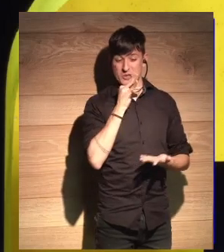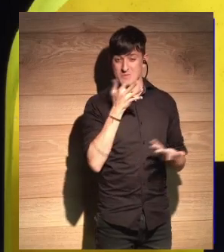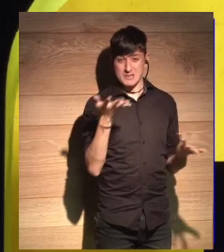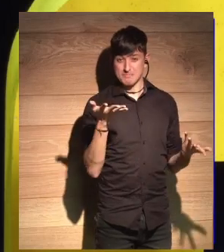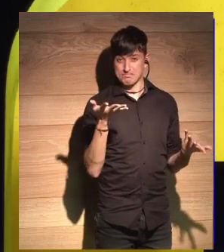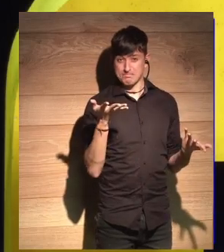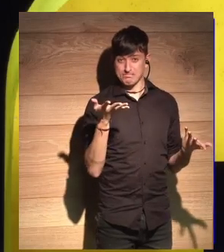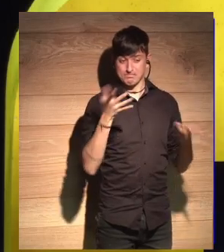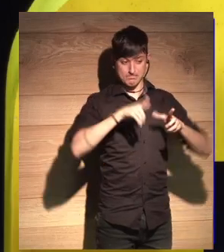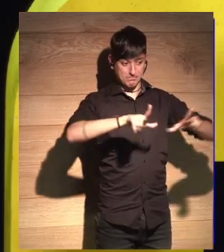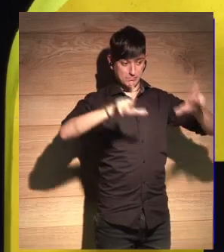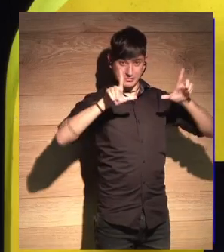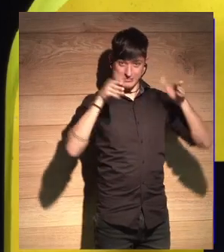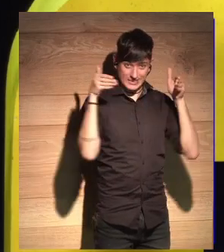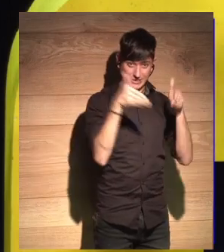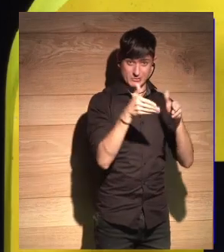happen is that,